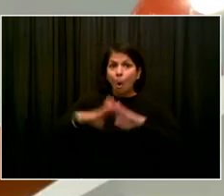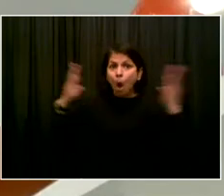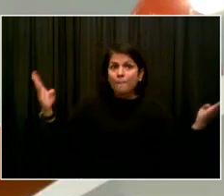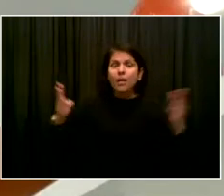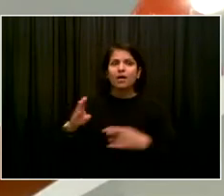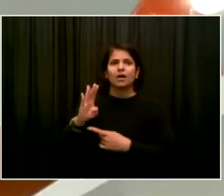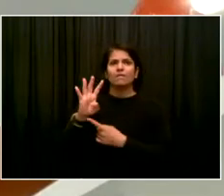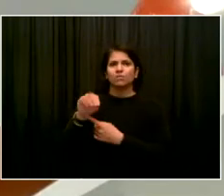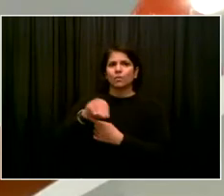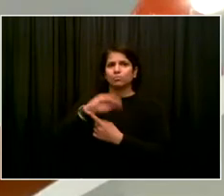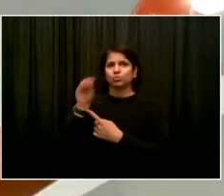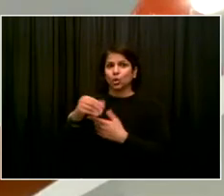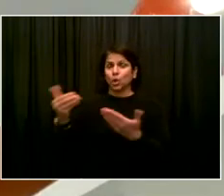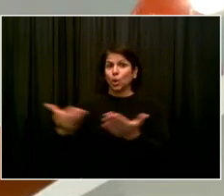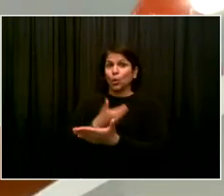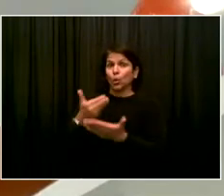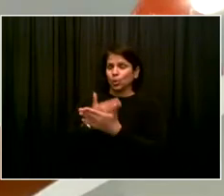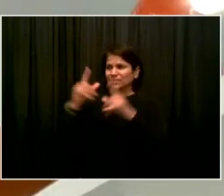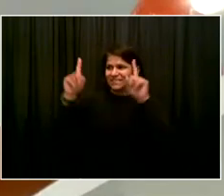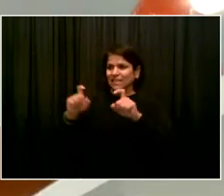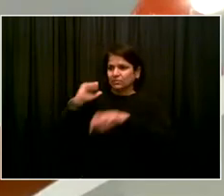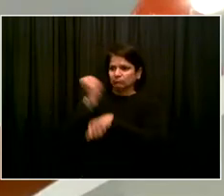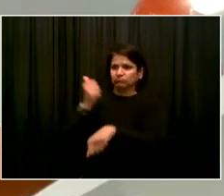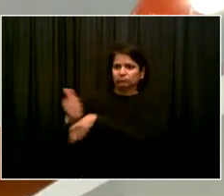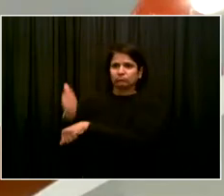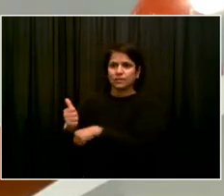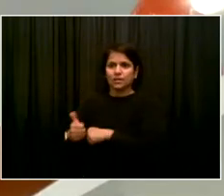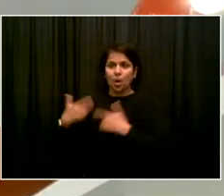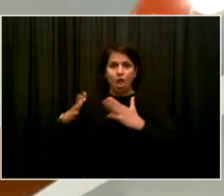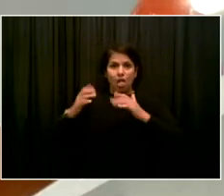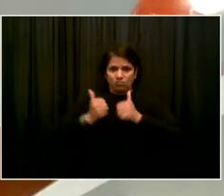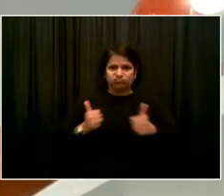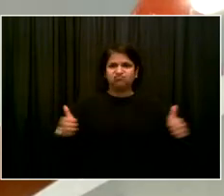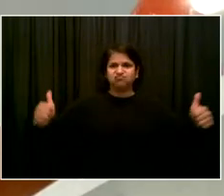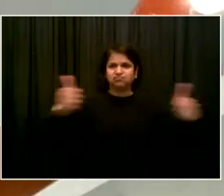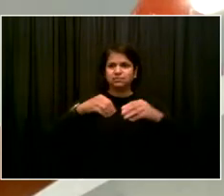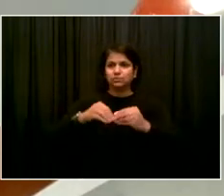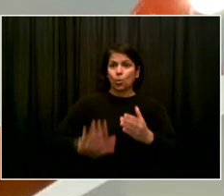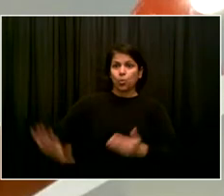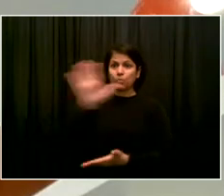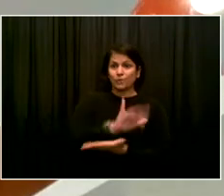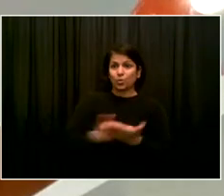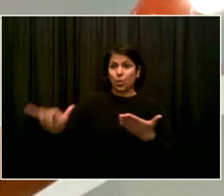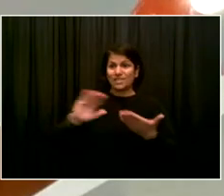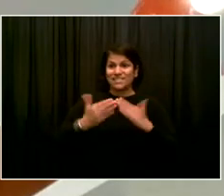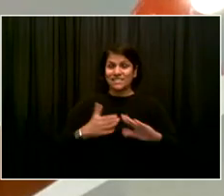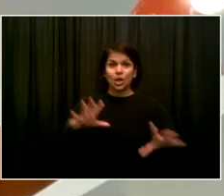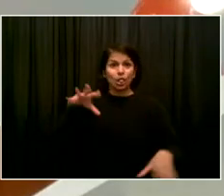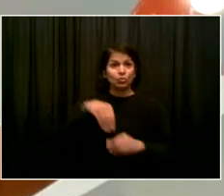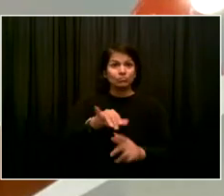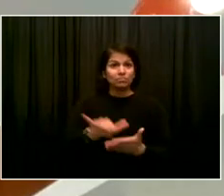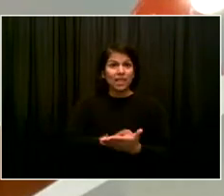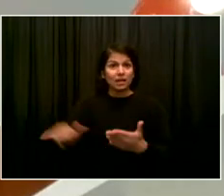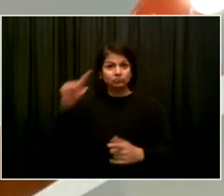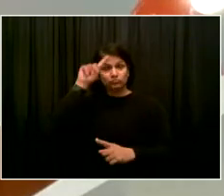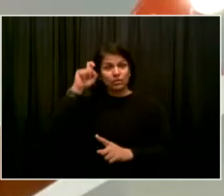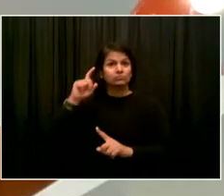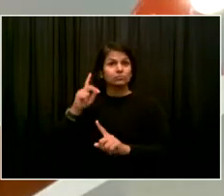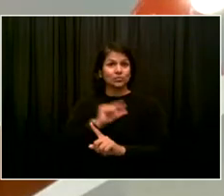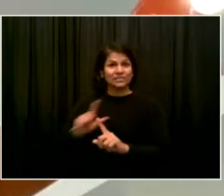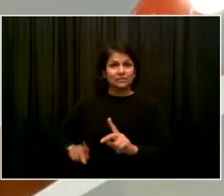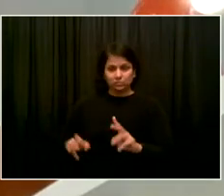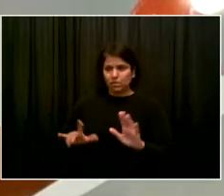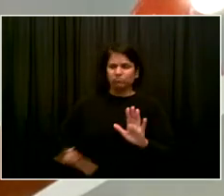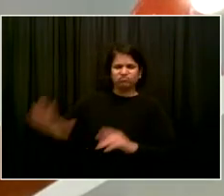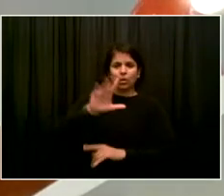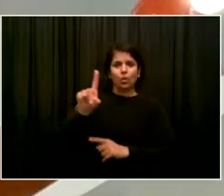this week, bringing our total of city-run sites to more than 160 sites to make it as easy and accessible as ever for New Yorkers to get tested. And yes,